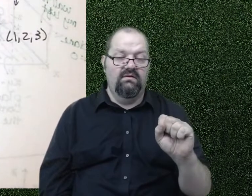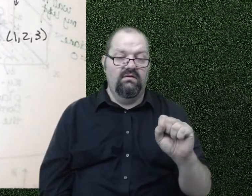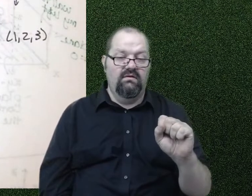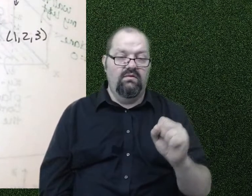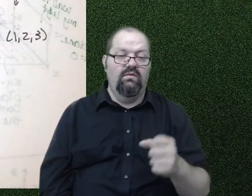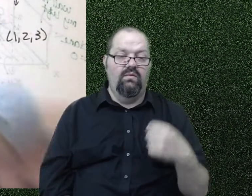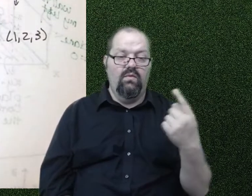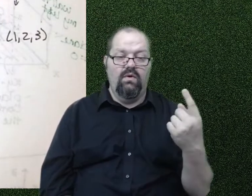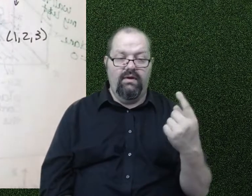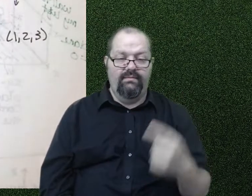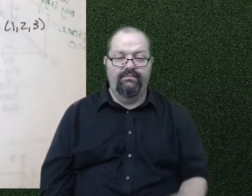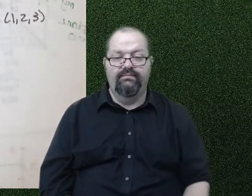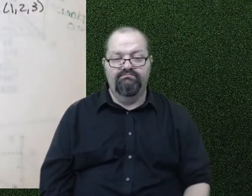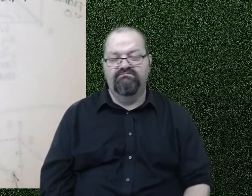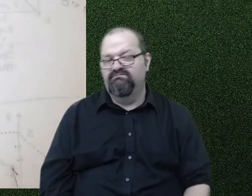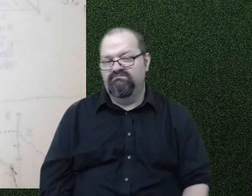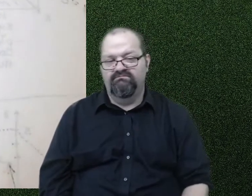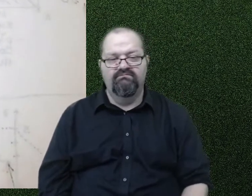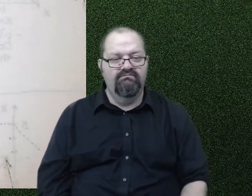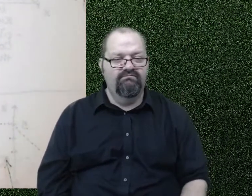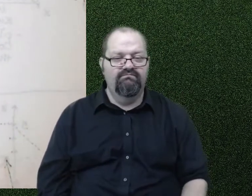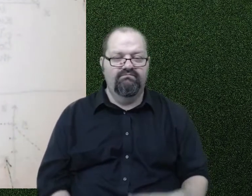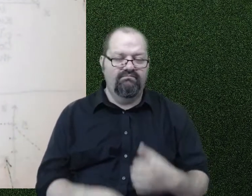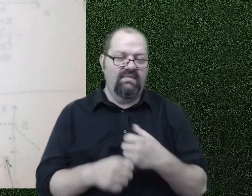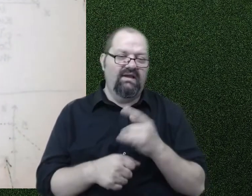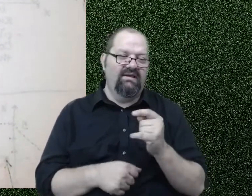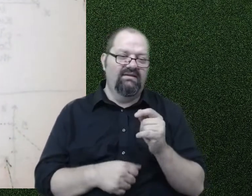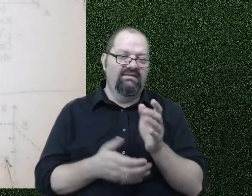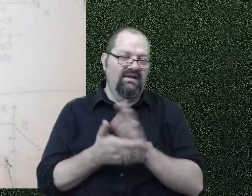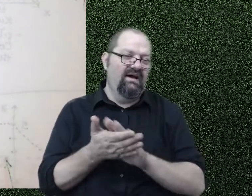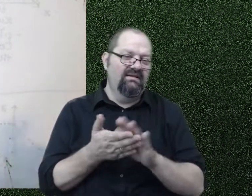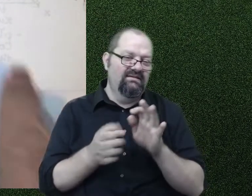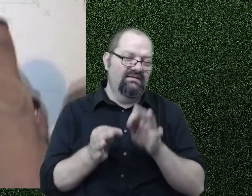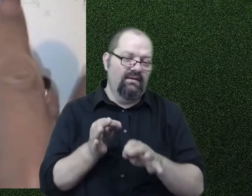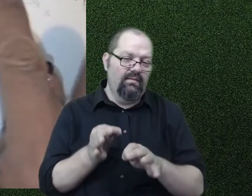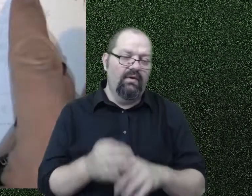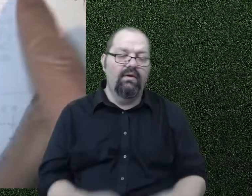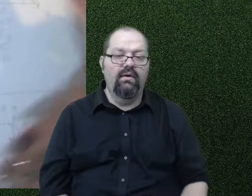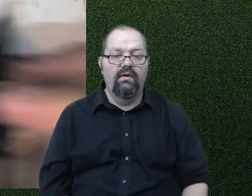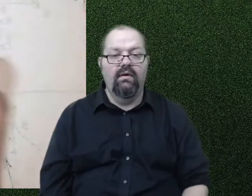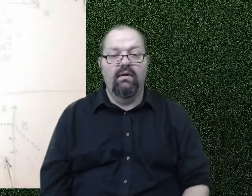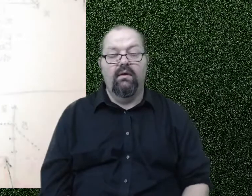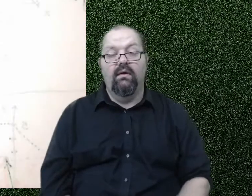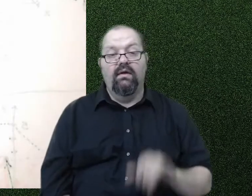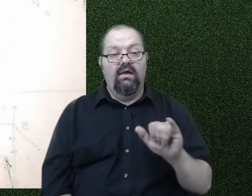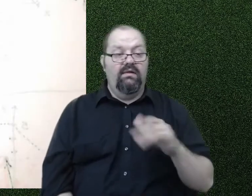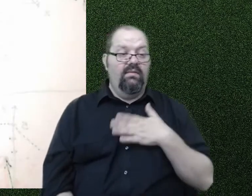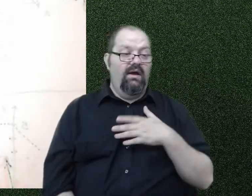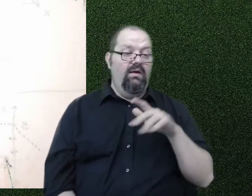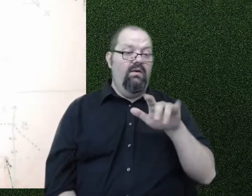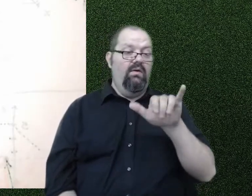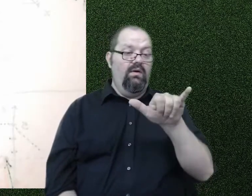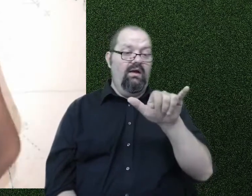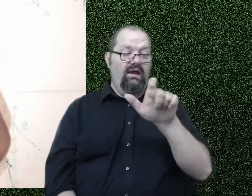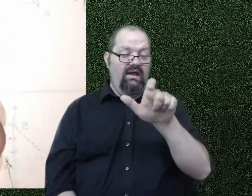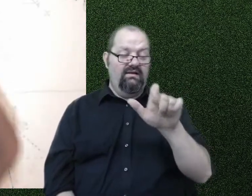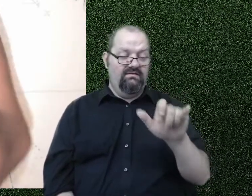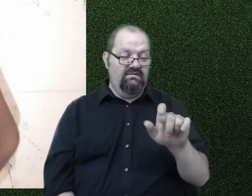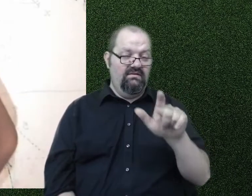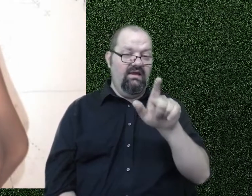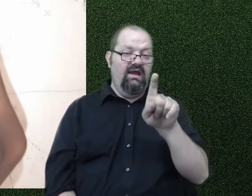1. I'm just going to make the radius really nice and simple. So that's my x naught, y naught, z naught.